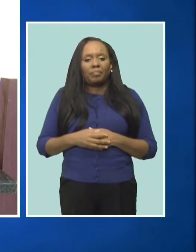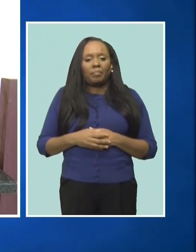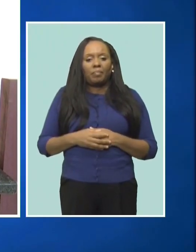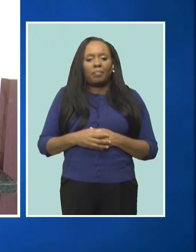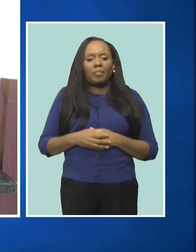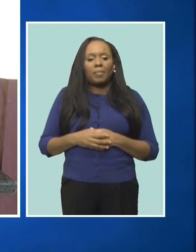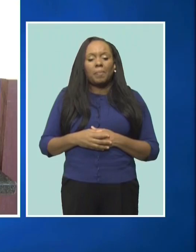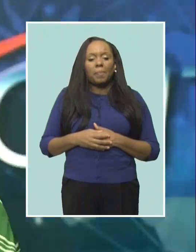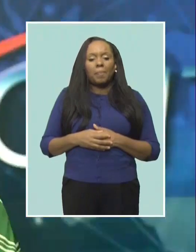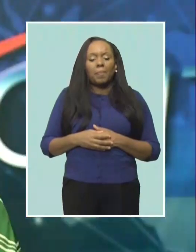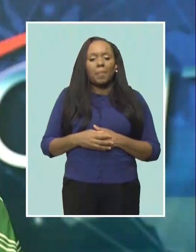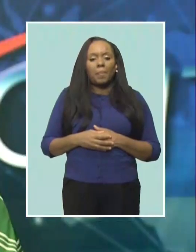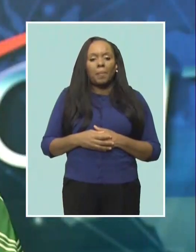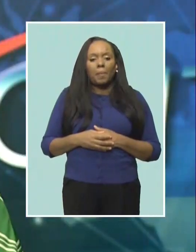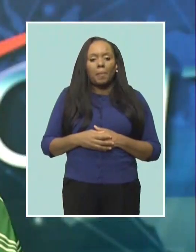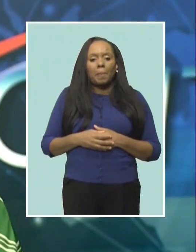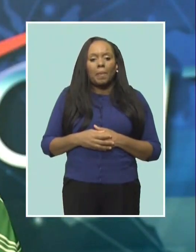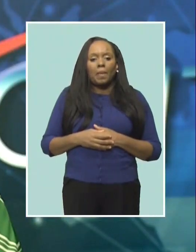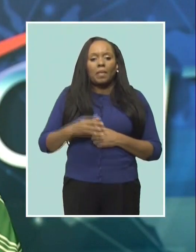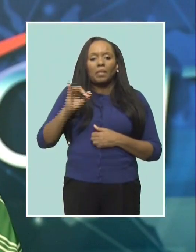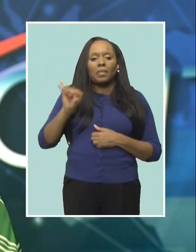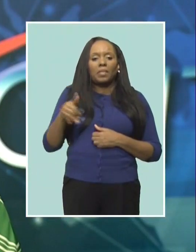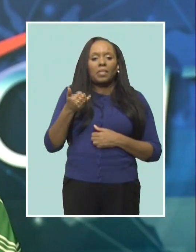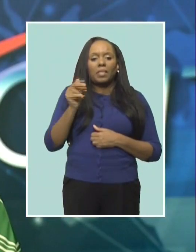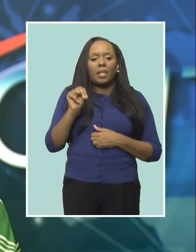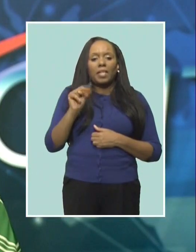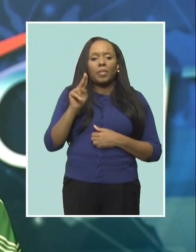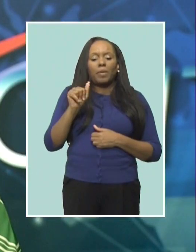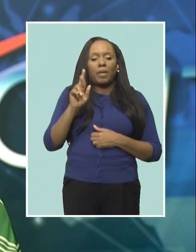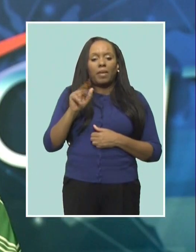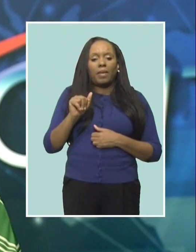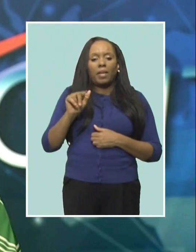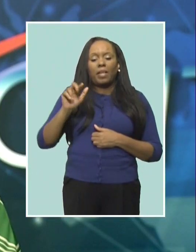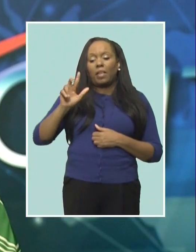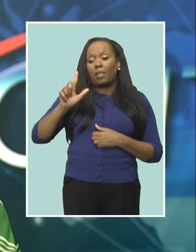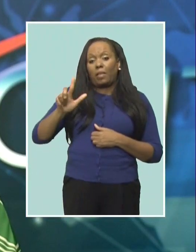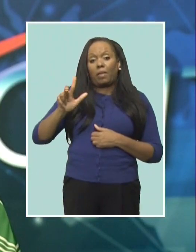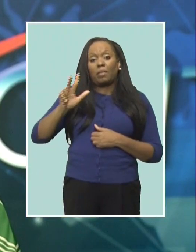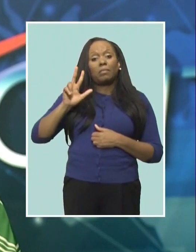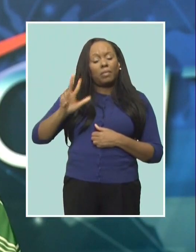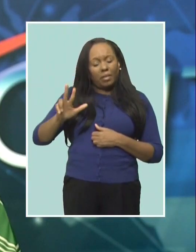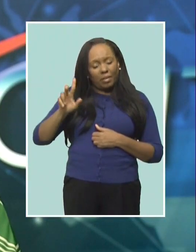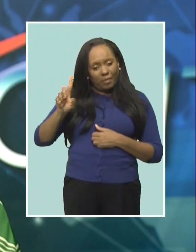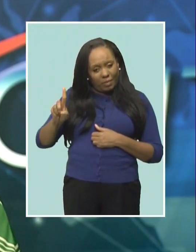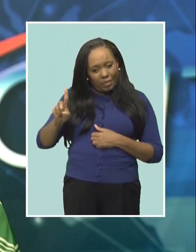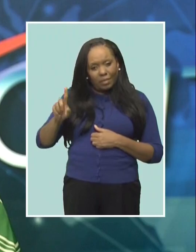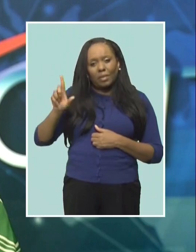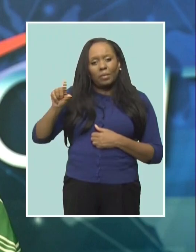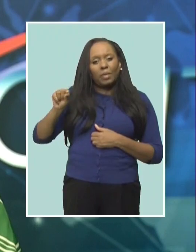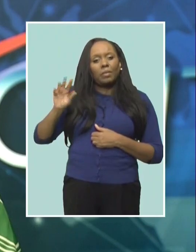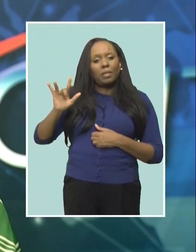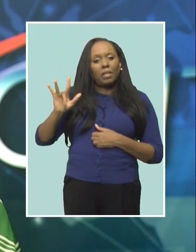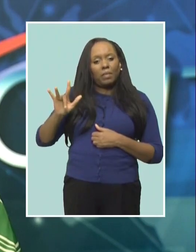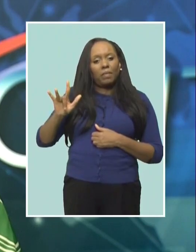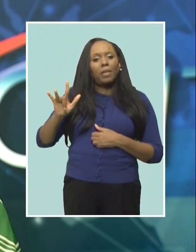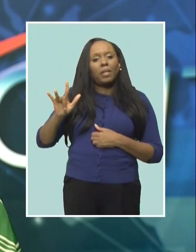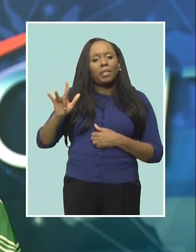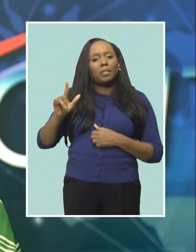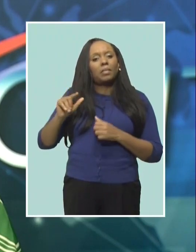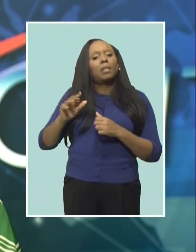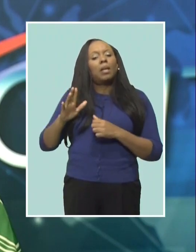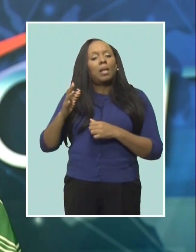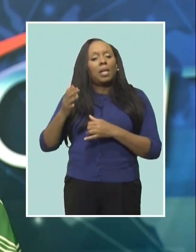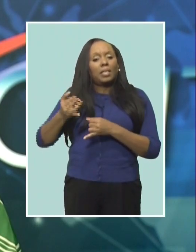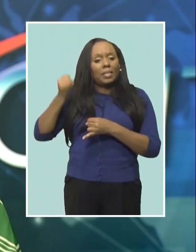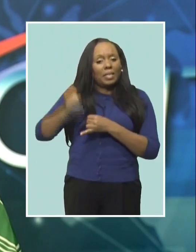Report. An extension has been granted until January 31st, 2025 for the submission of